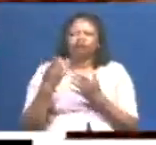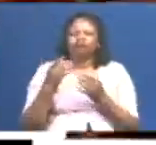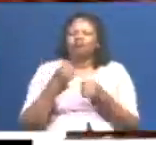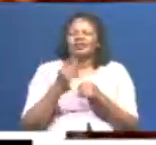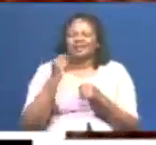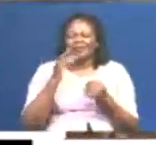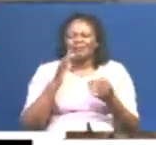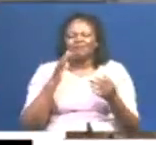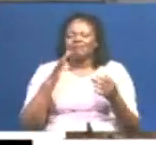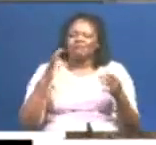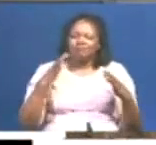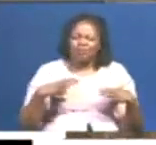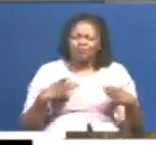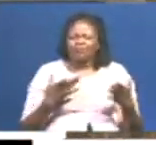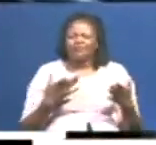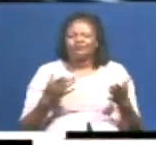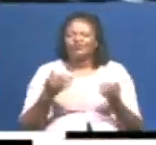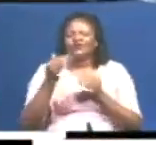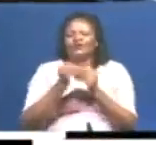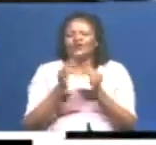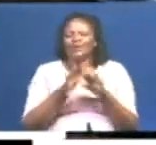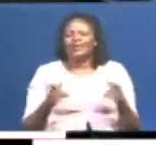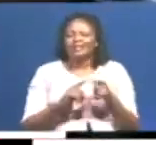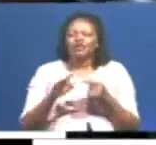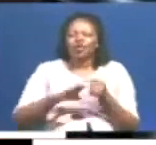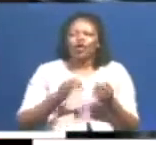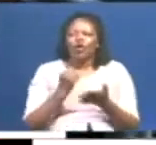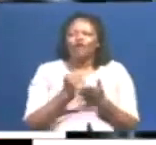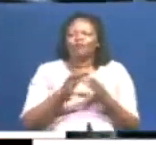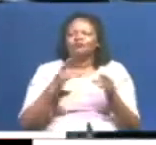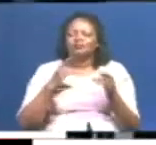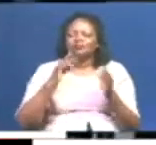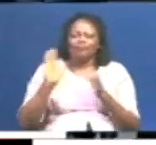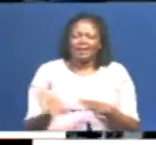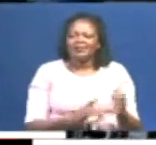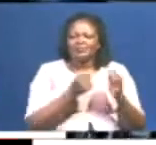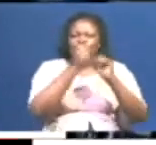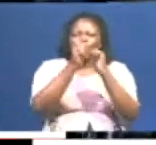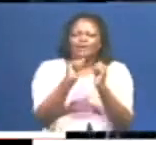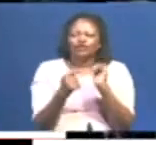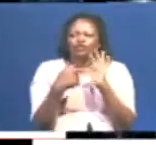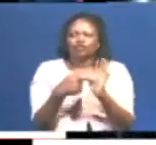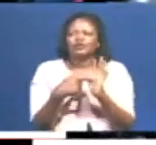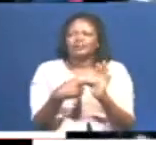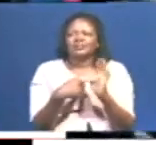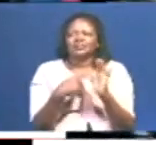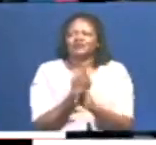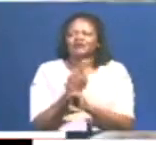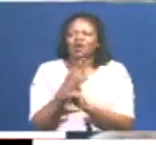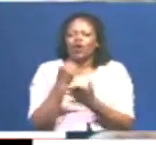and global price shocks. Local coffee farms have organized a national barista competition to showcase various coffee